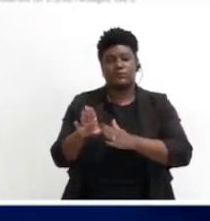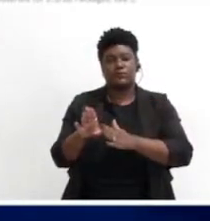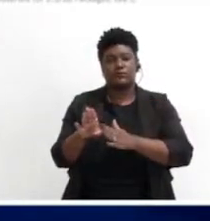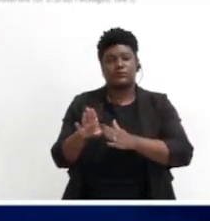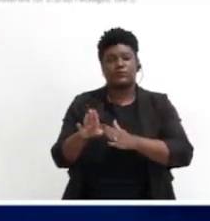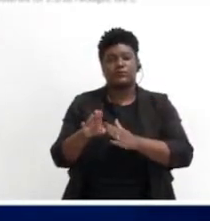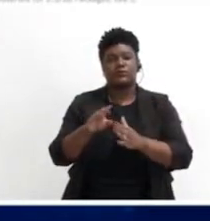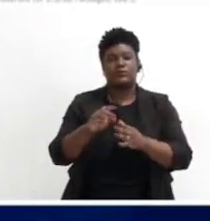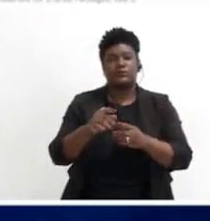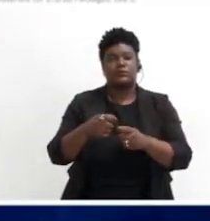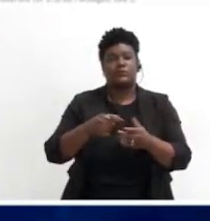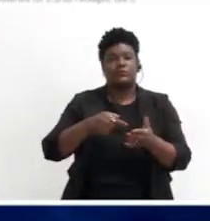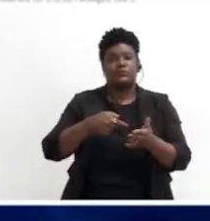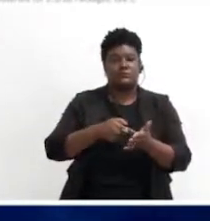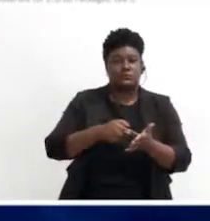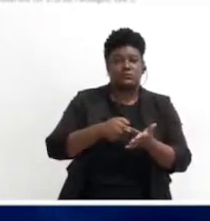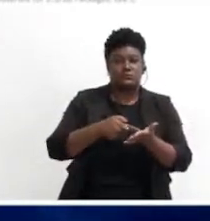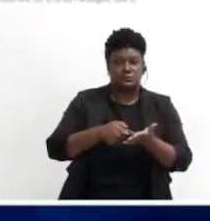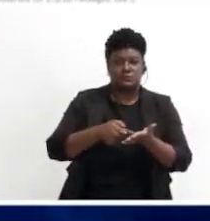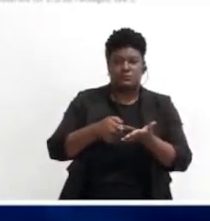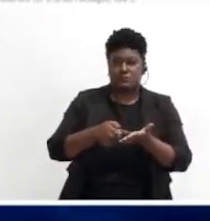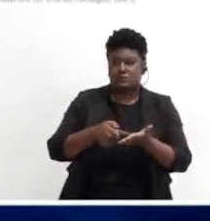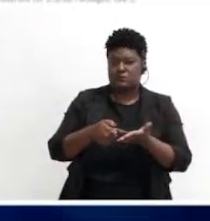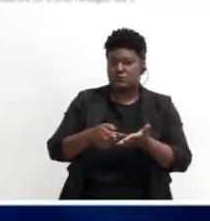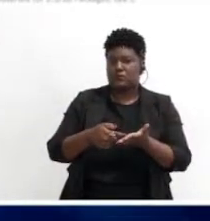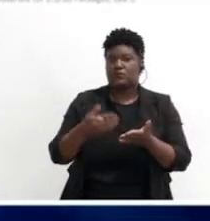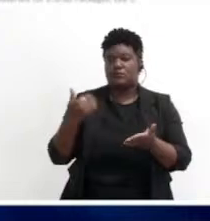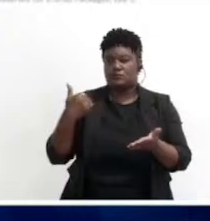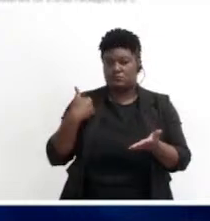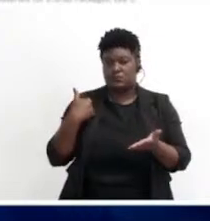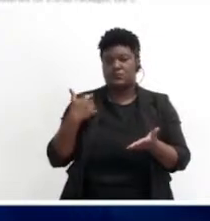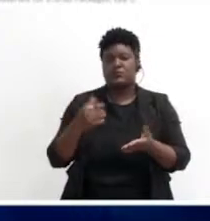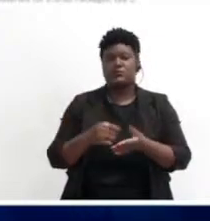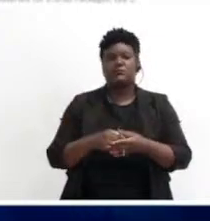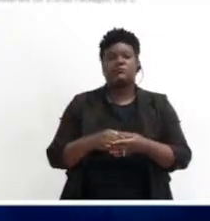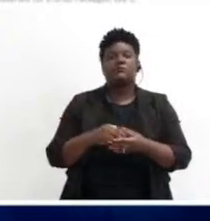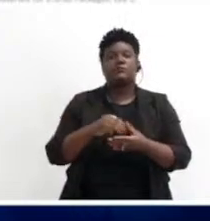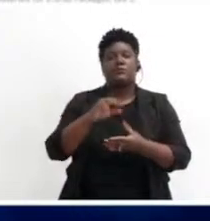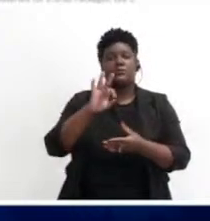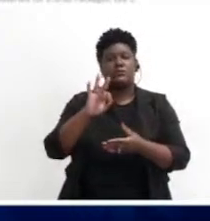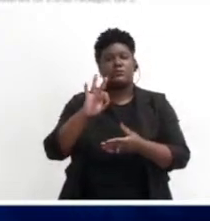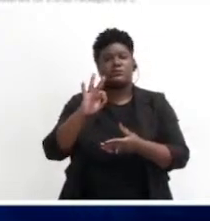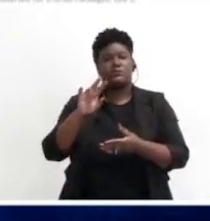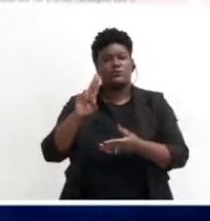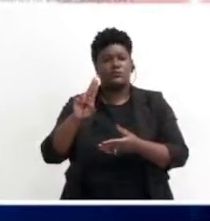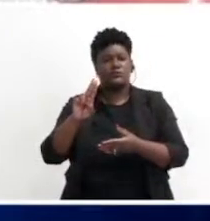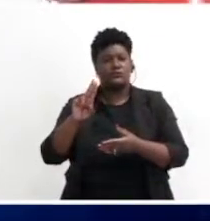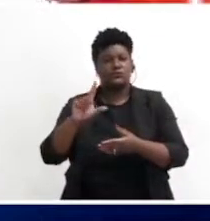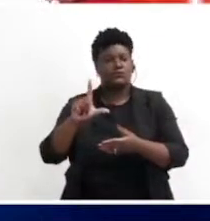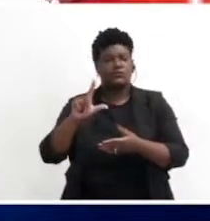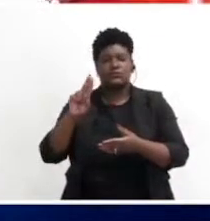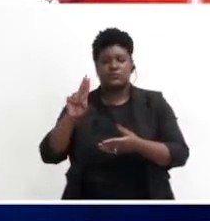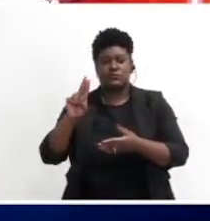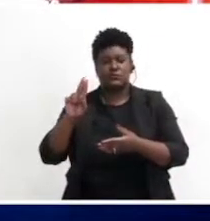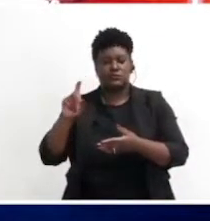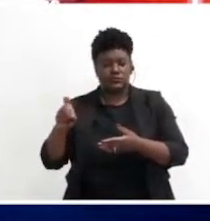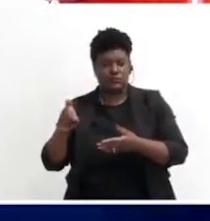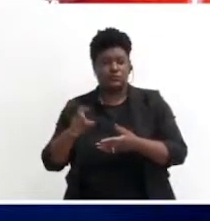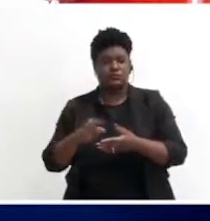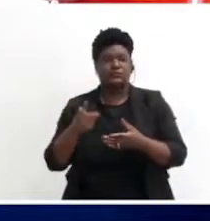called flux to help initiate and sustain the bonding process, and the flux